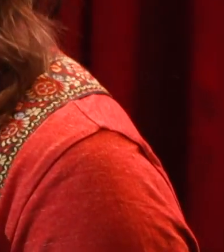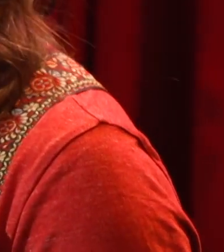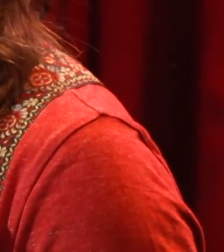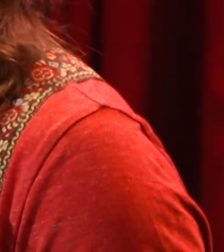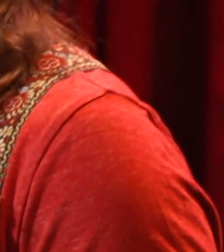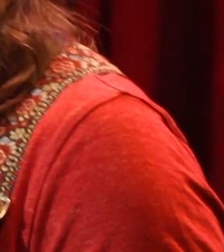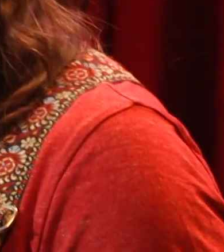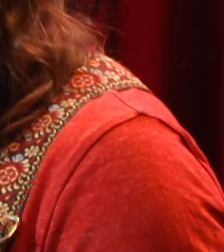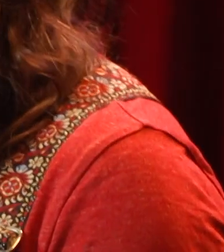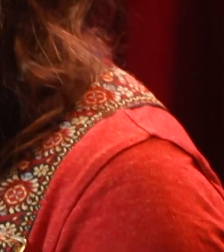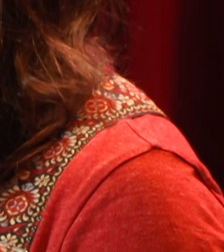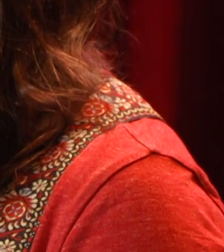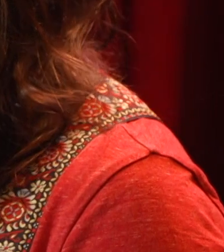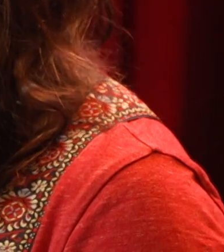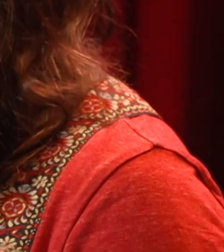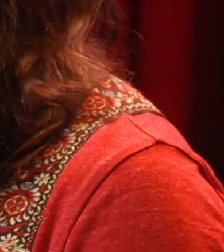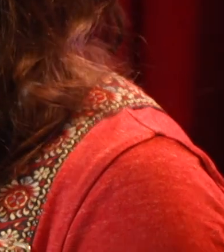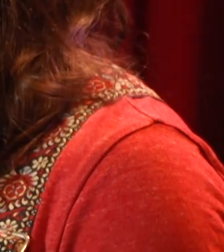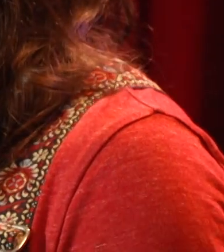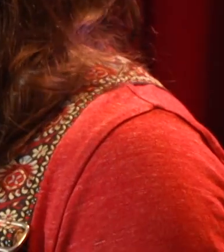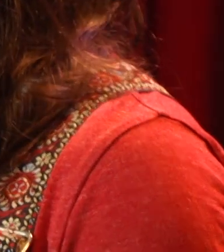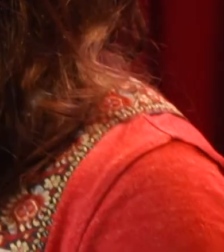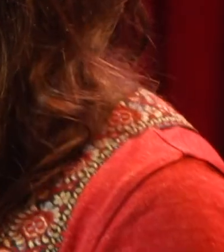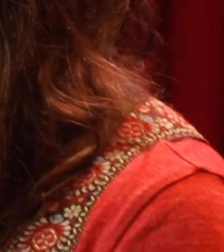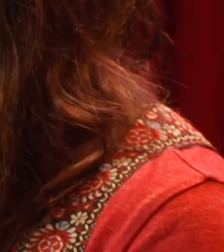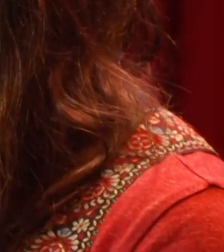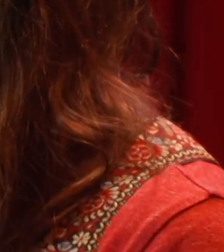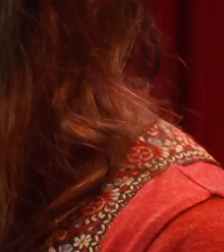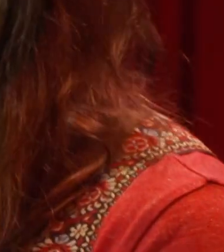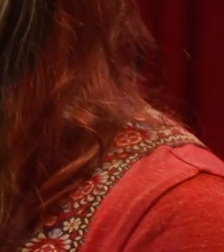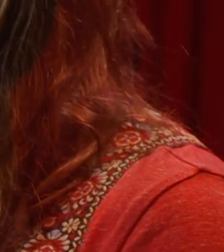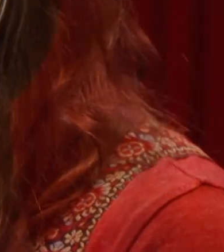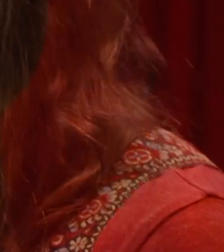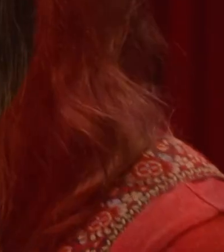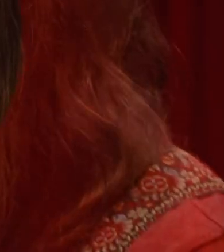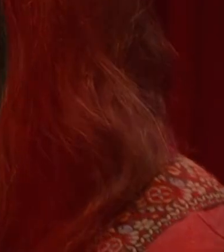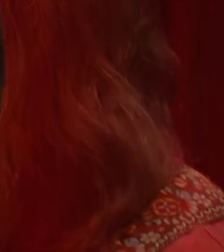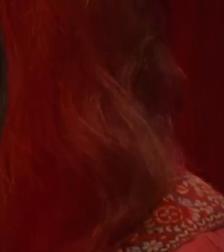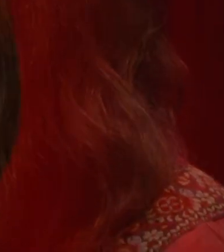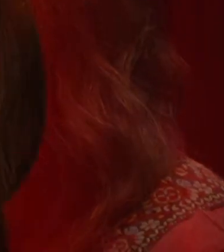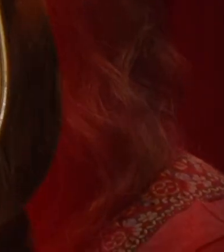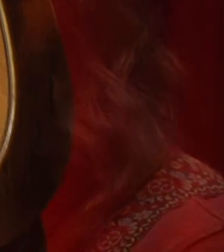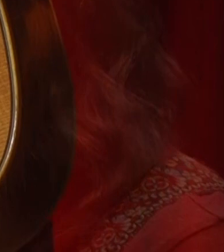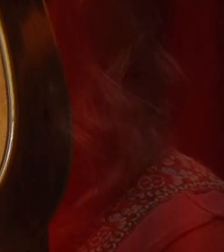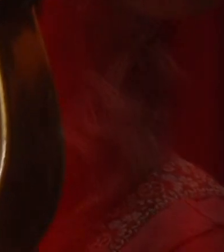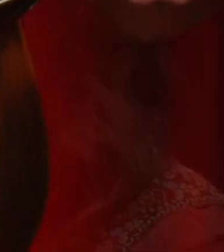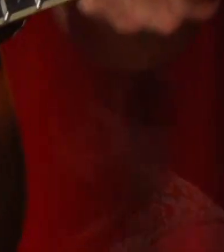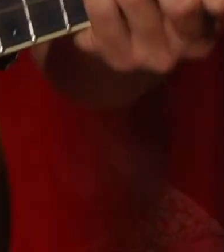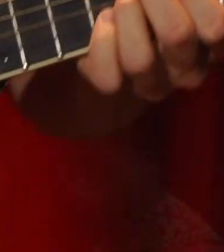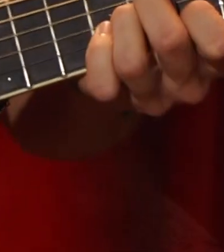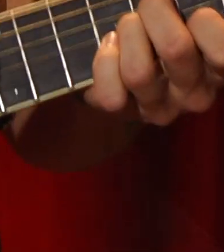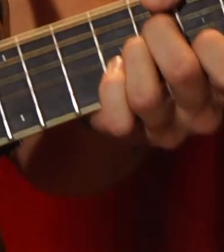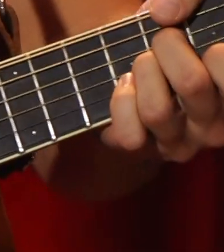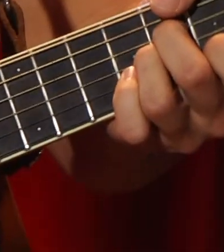explain the secrets that you kept. Was it the fear of